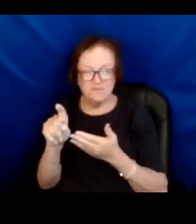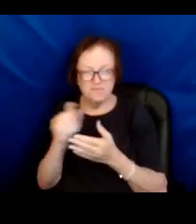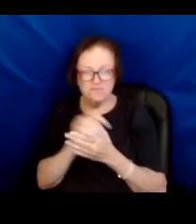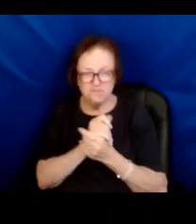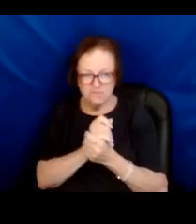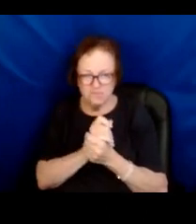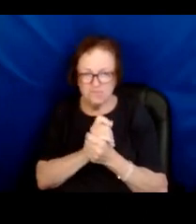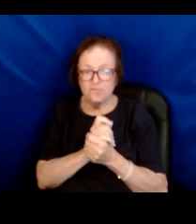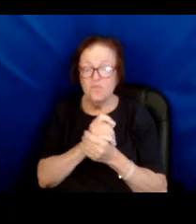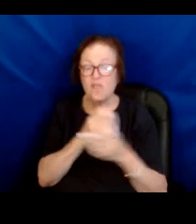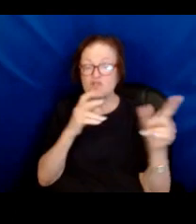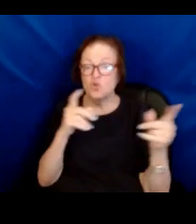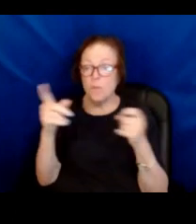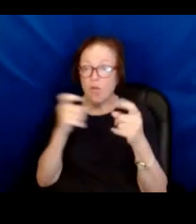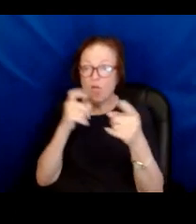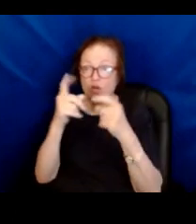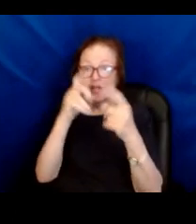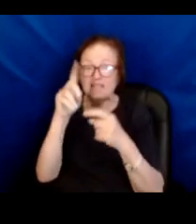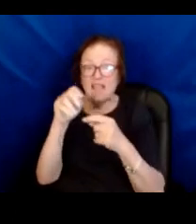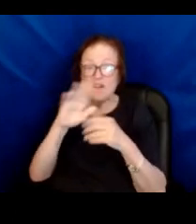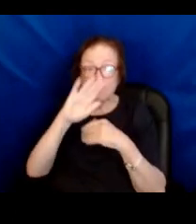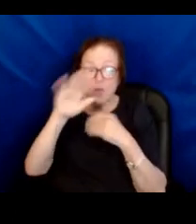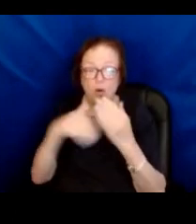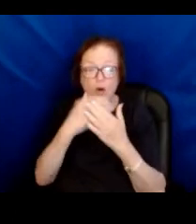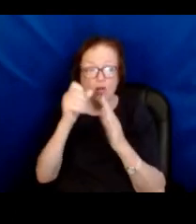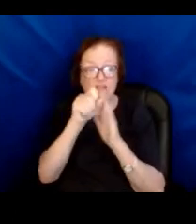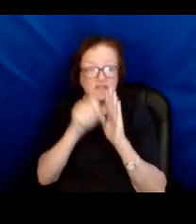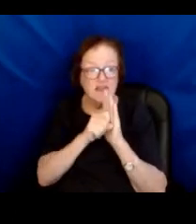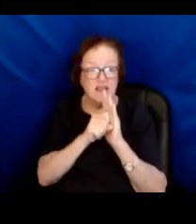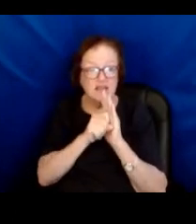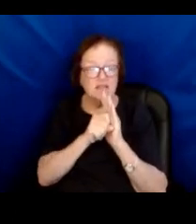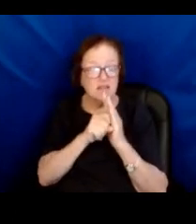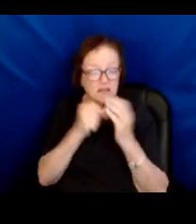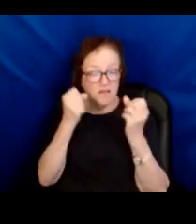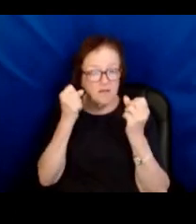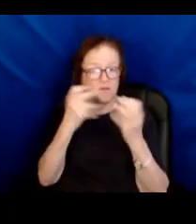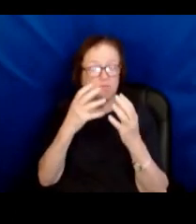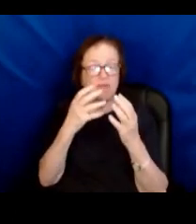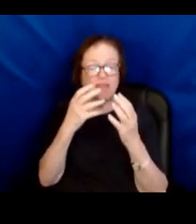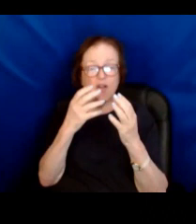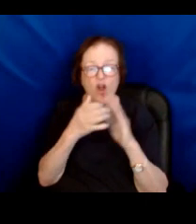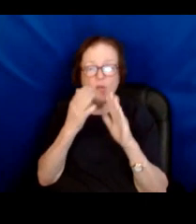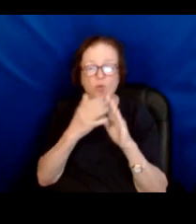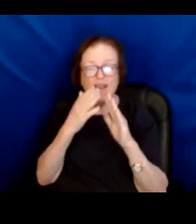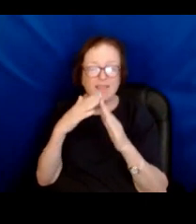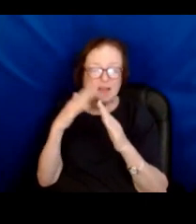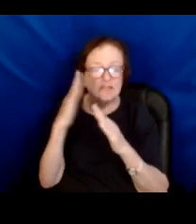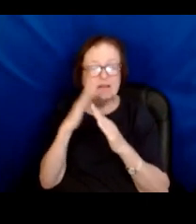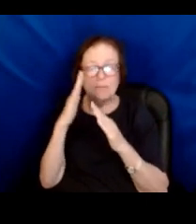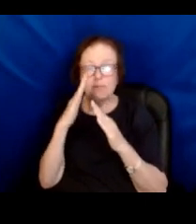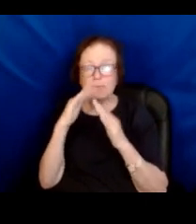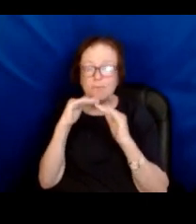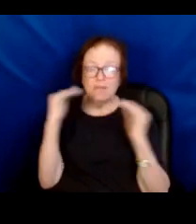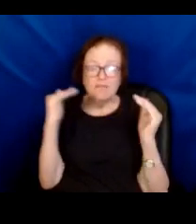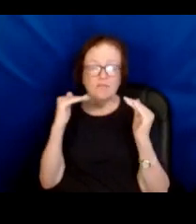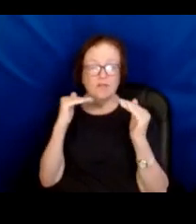pulling data from lots of different states, is a lot of them are operating very close to the tipping point. These kinds of queuing models tend